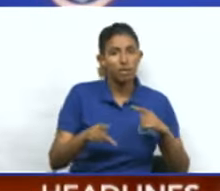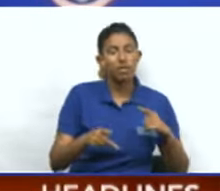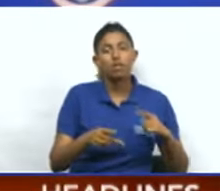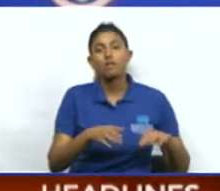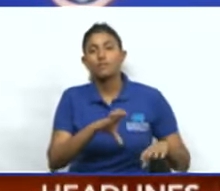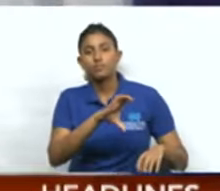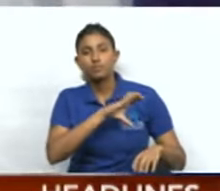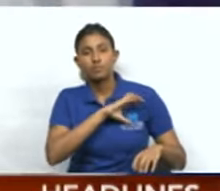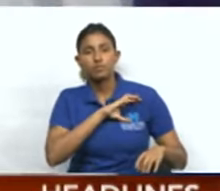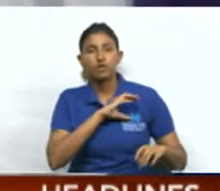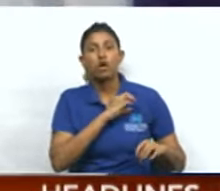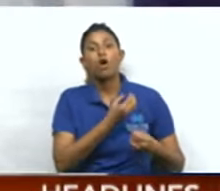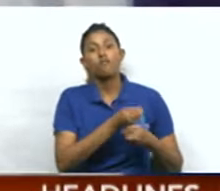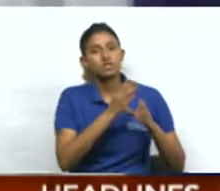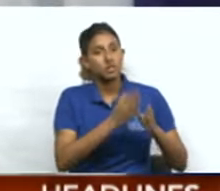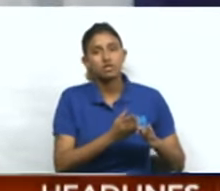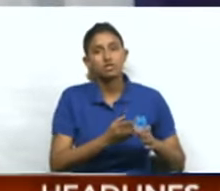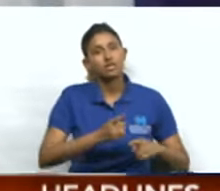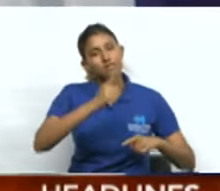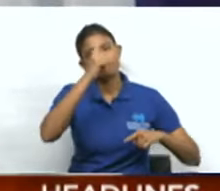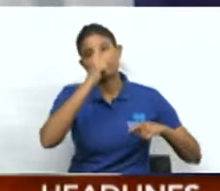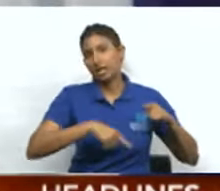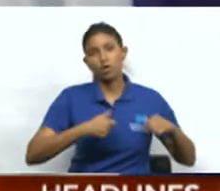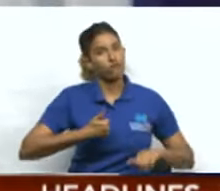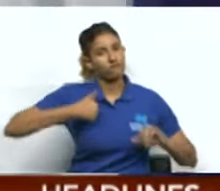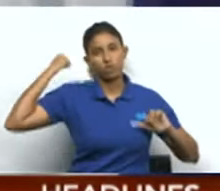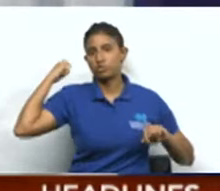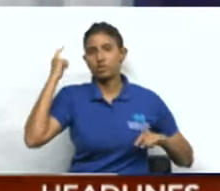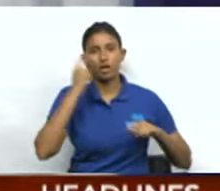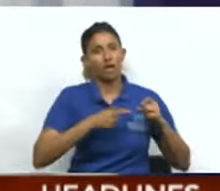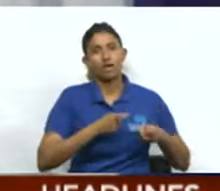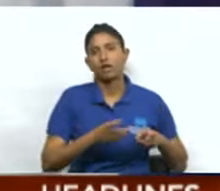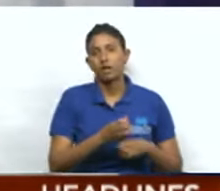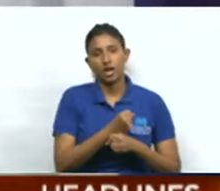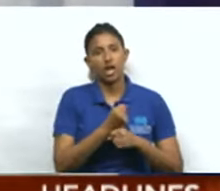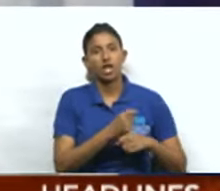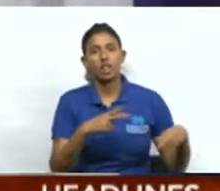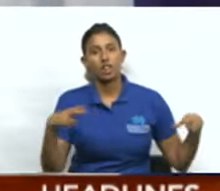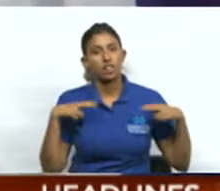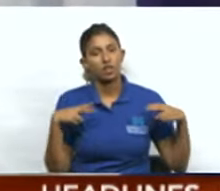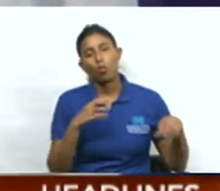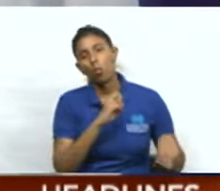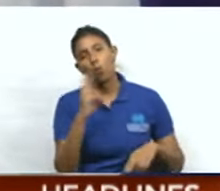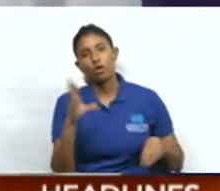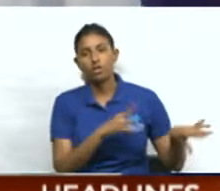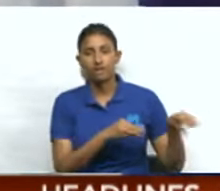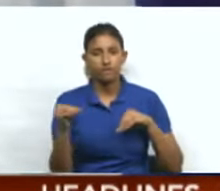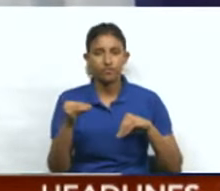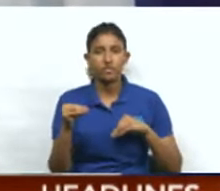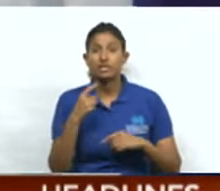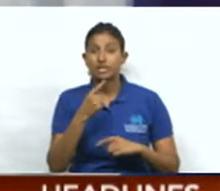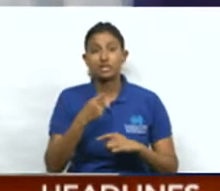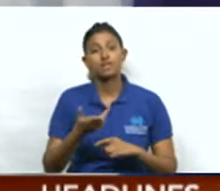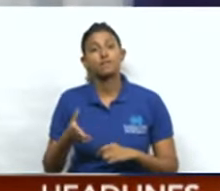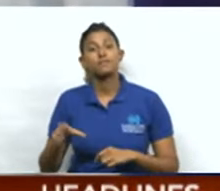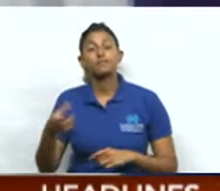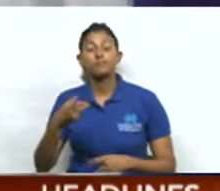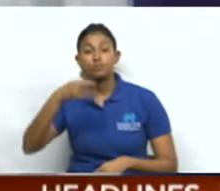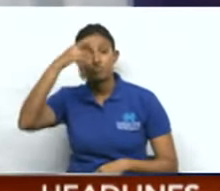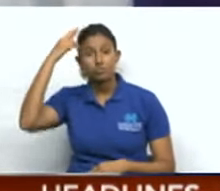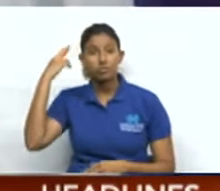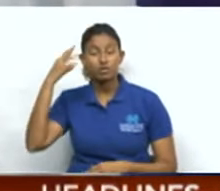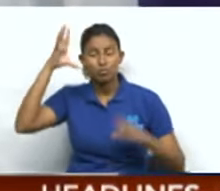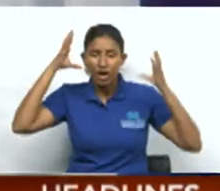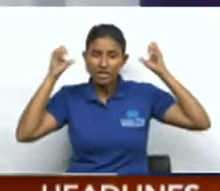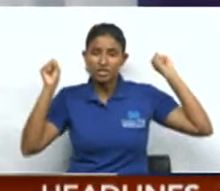to bolster the strength of the TTPS as it increased patrols to address crime. In a response to the Prime Minister, President of the